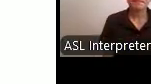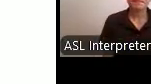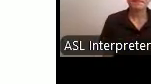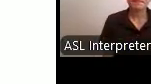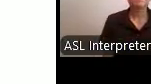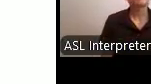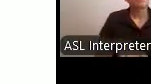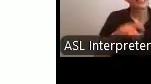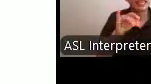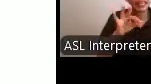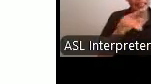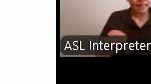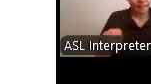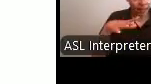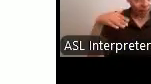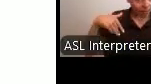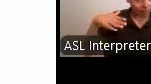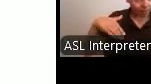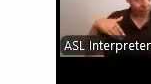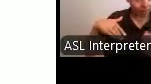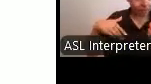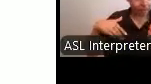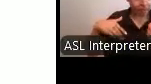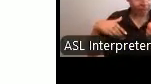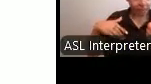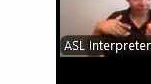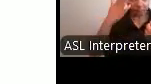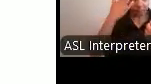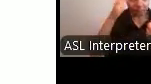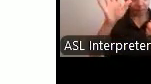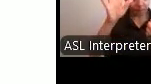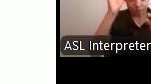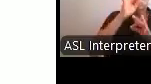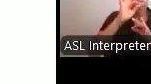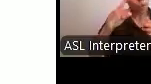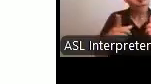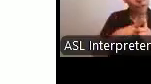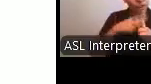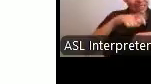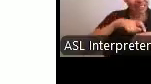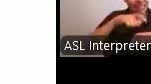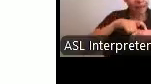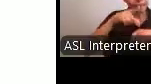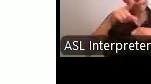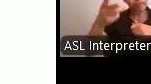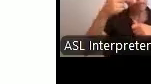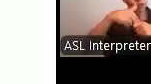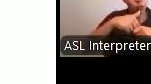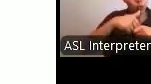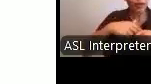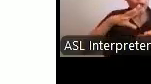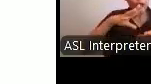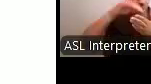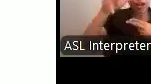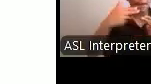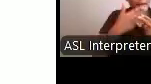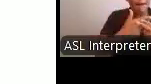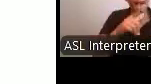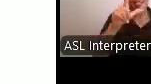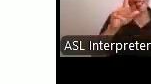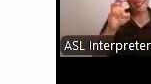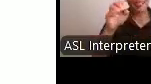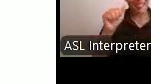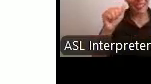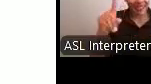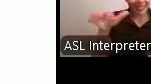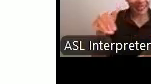If you have not been familiar before, if this is your first time interacting with the Lead Center, welcome. We have a lot of good